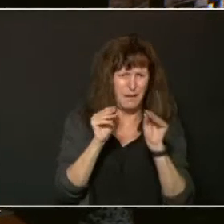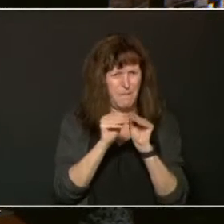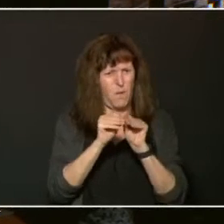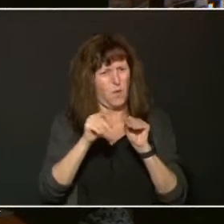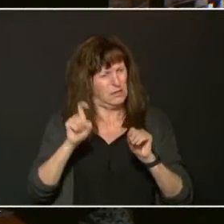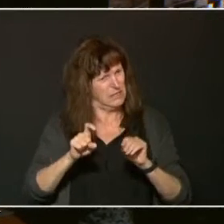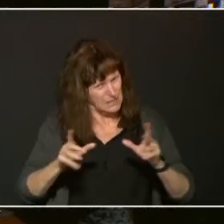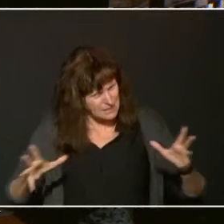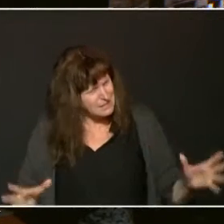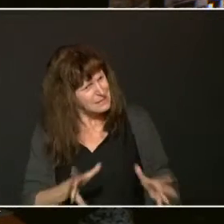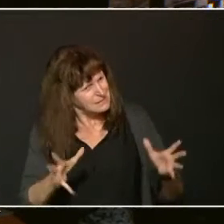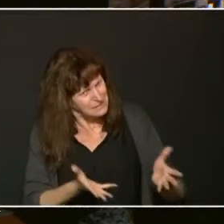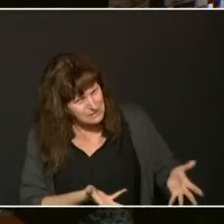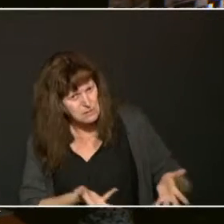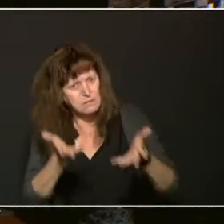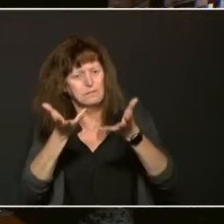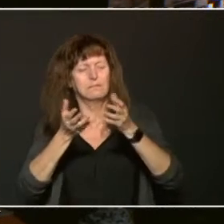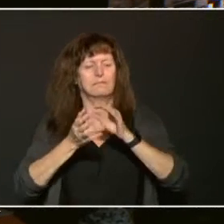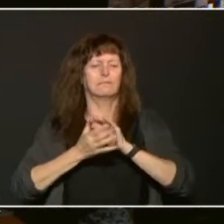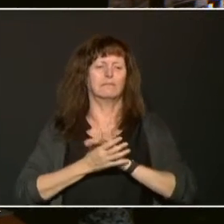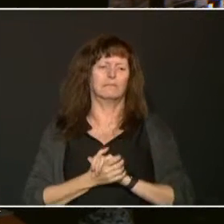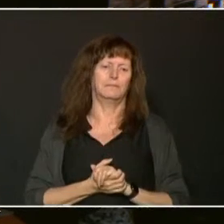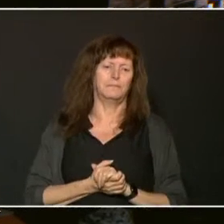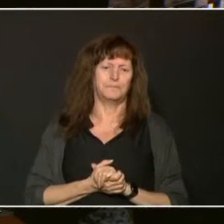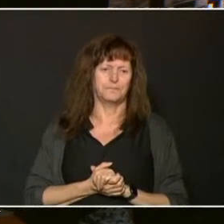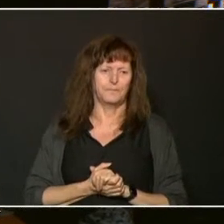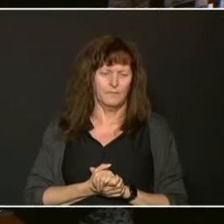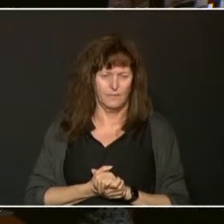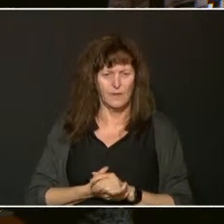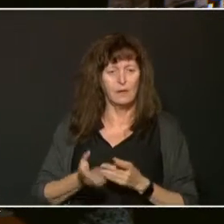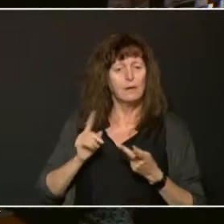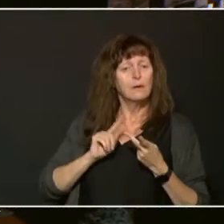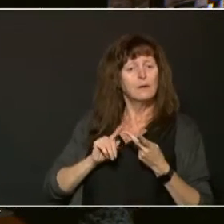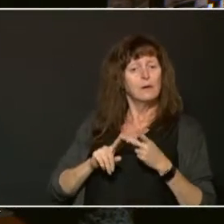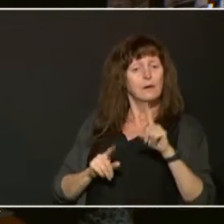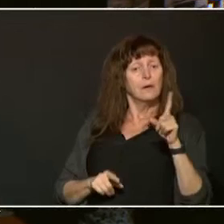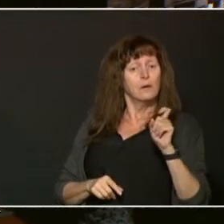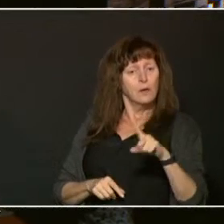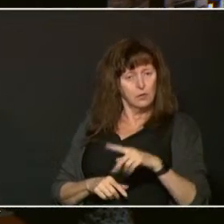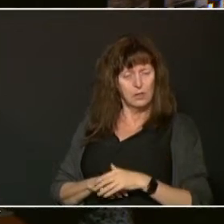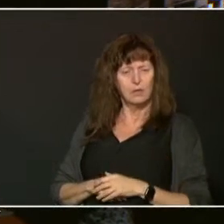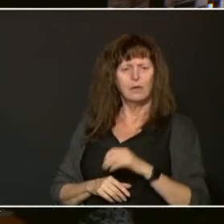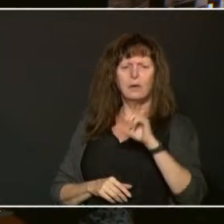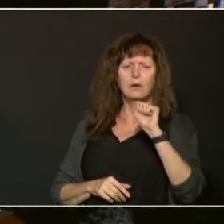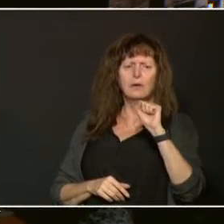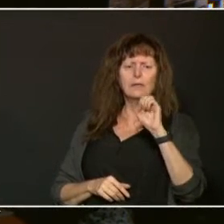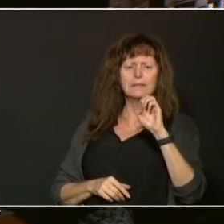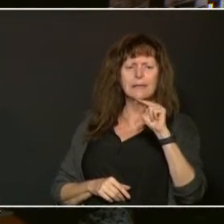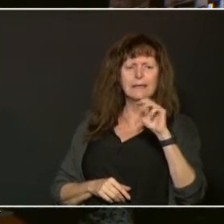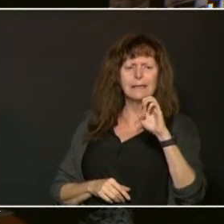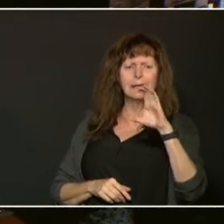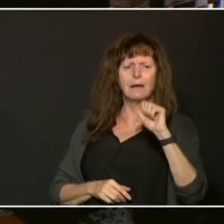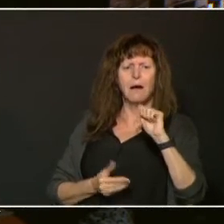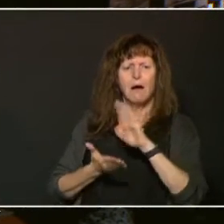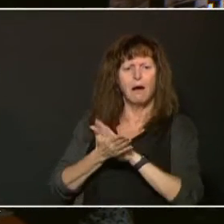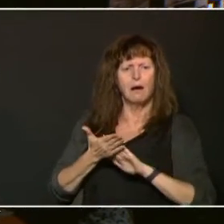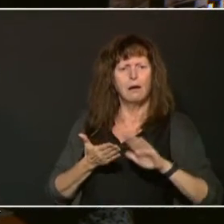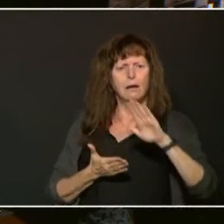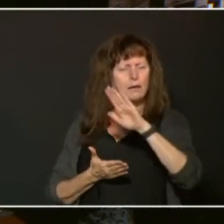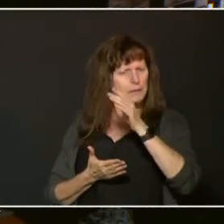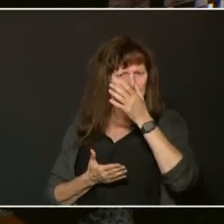Today we've seen that Seneca College is not going to allow anyone onto their campus who hasn't been fully vaccinated.